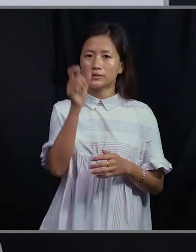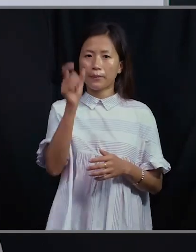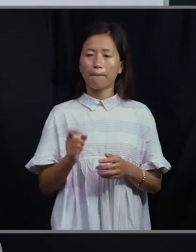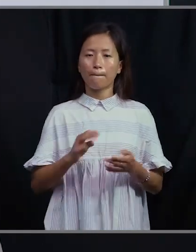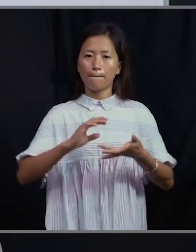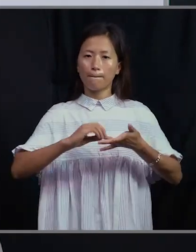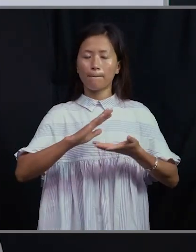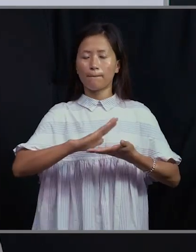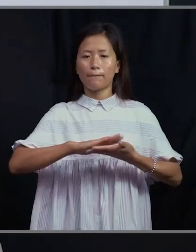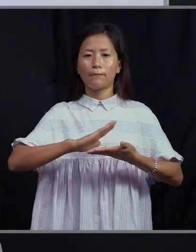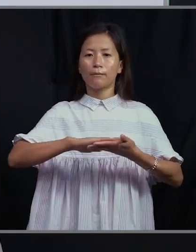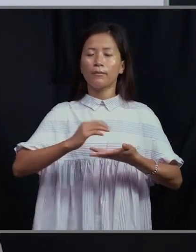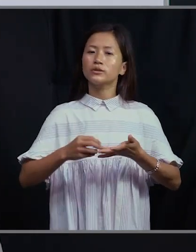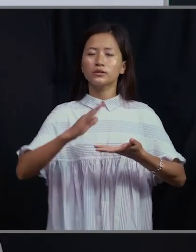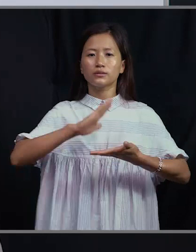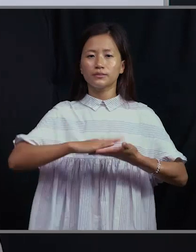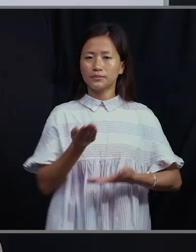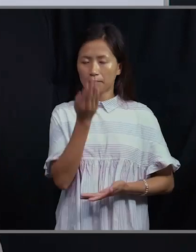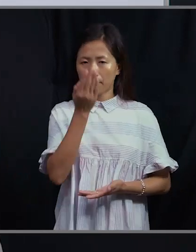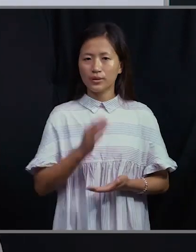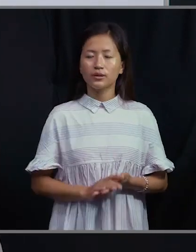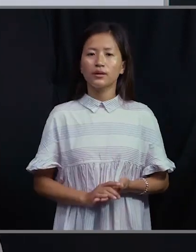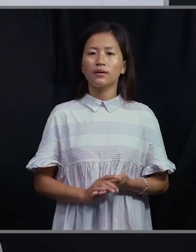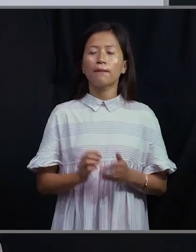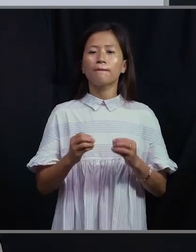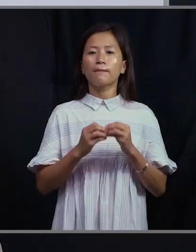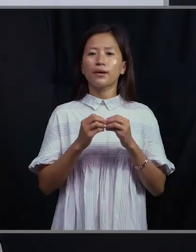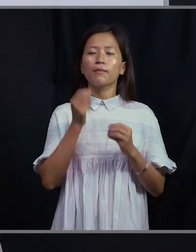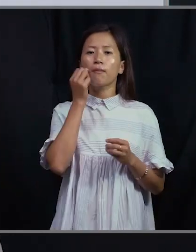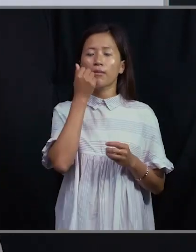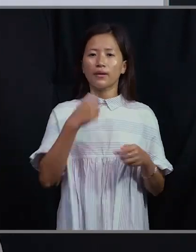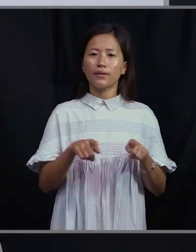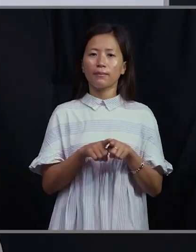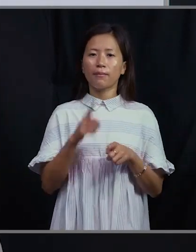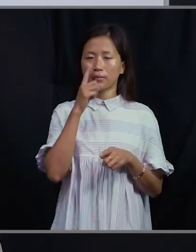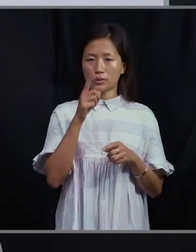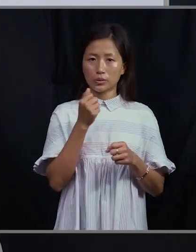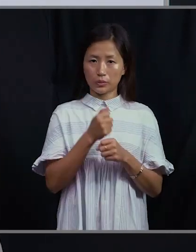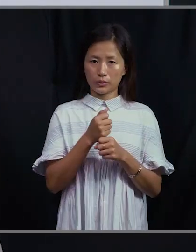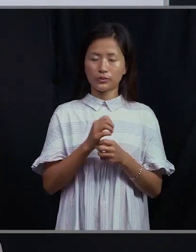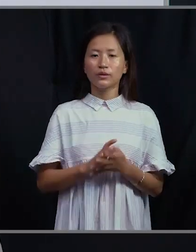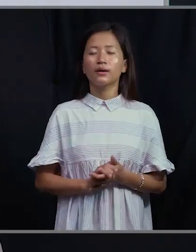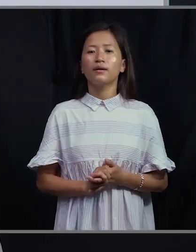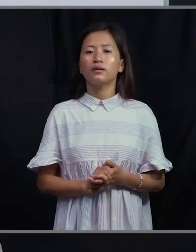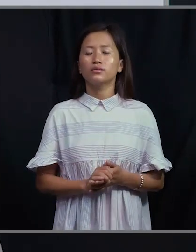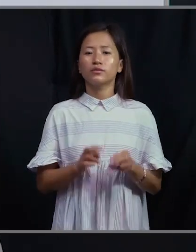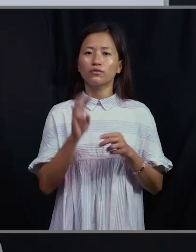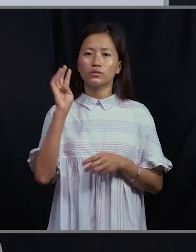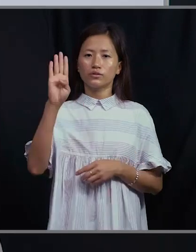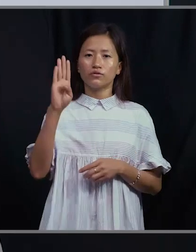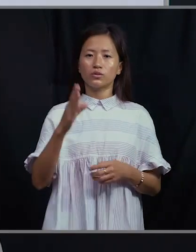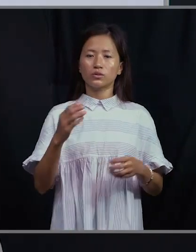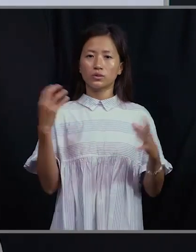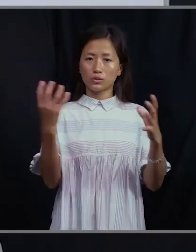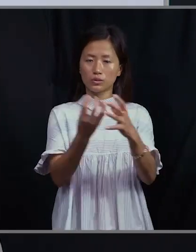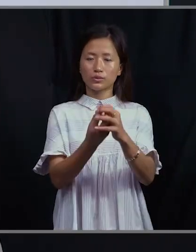Muslim marriage is bride, groom, which means bridegroom, qazi, and witnesses. So there are four